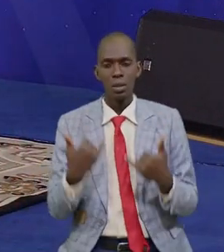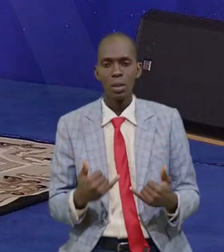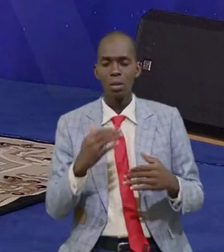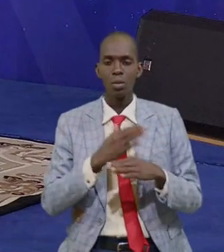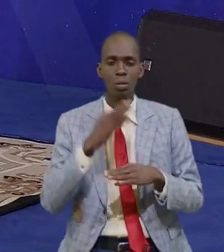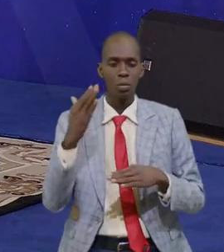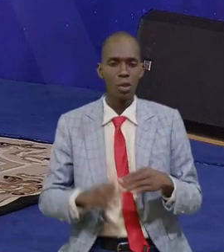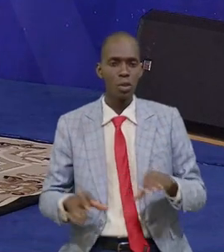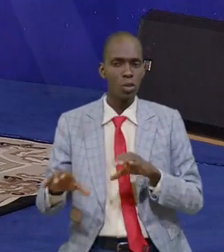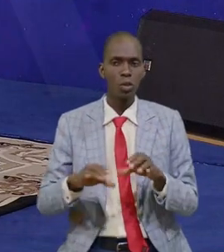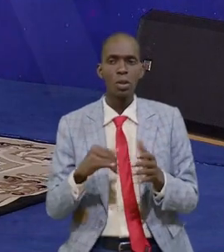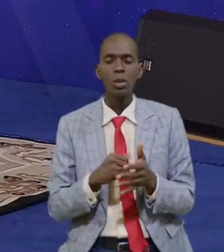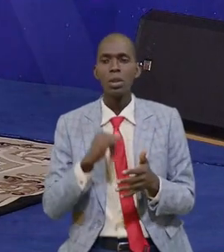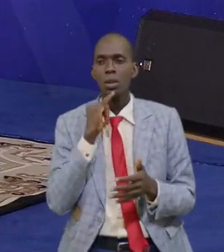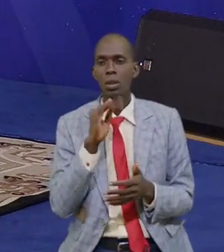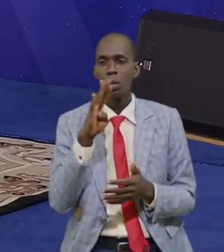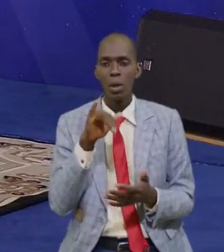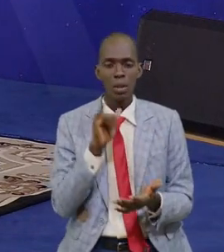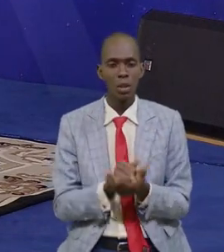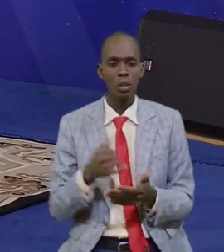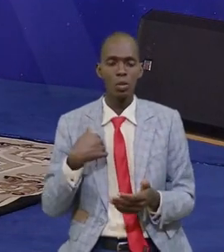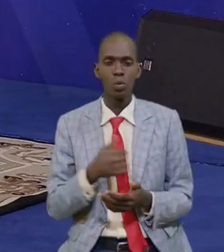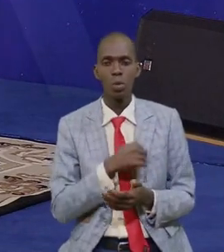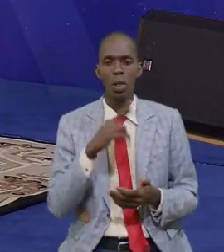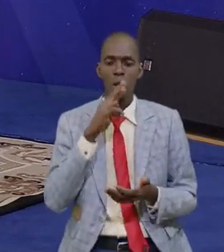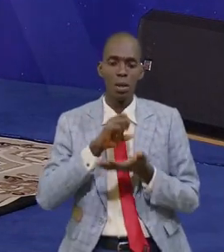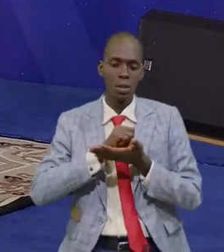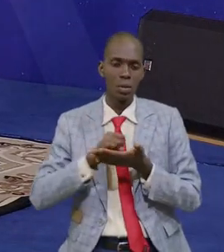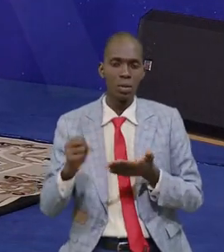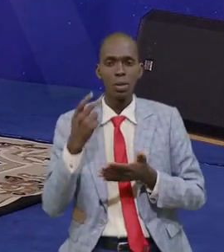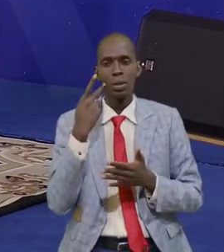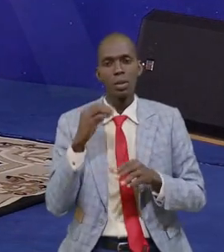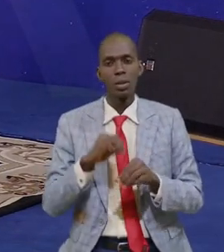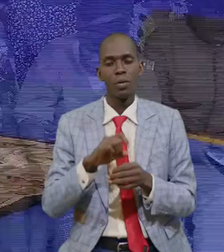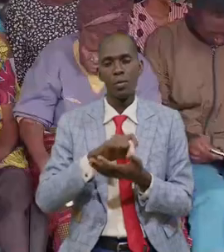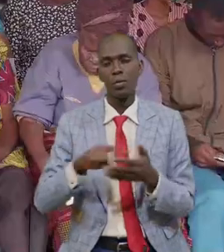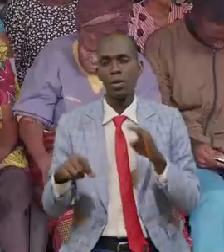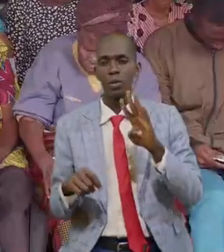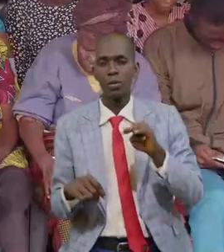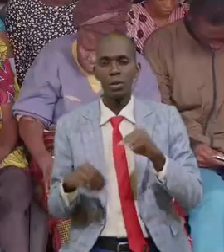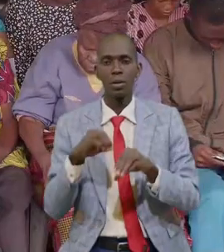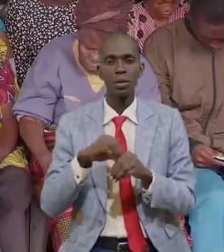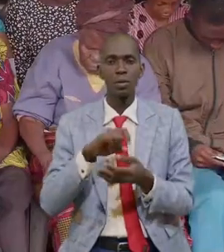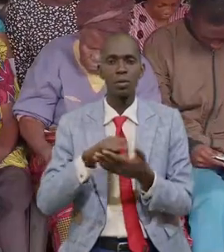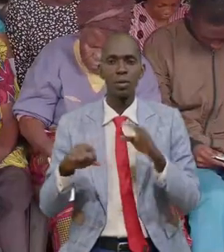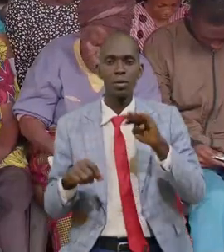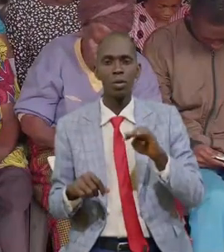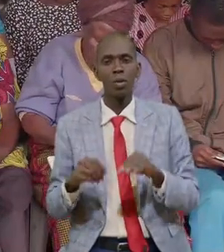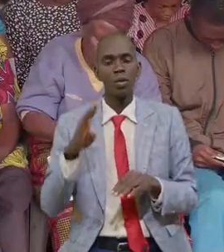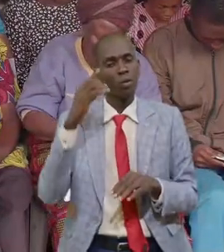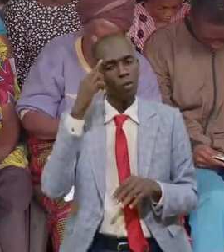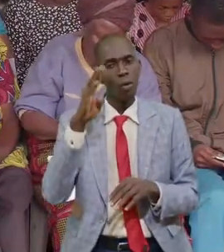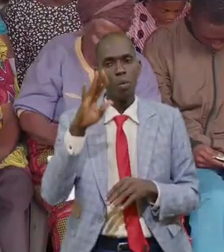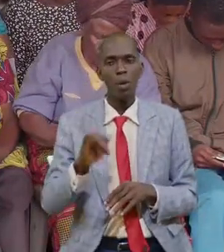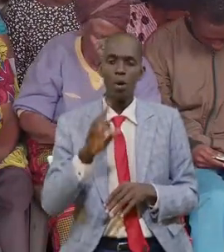by that we are sanctified. Look at verse 14. In verse 14, for by one offering